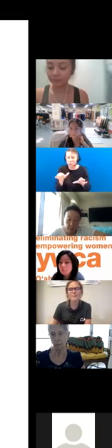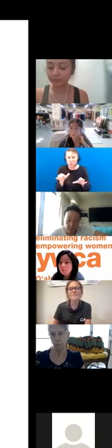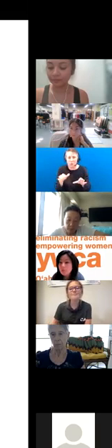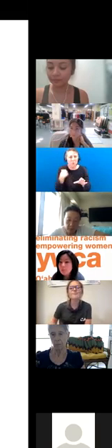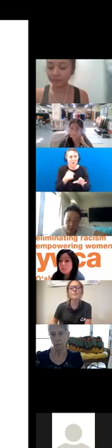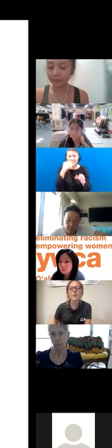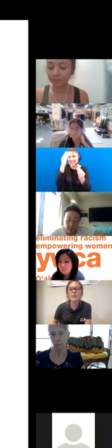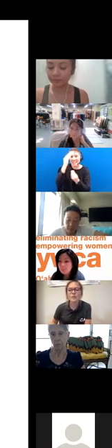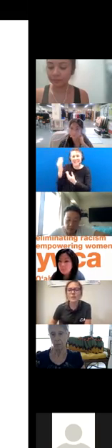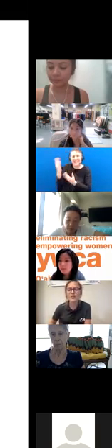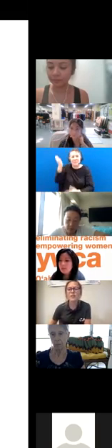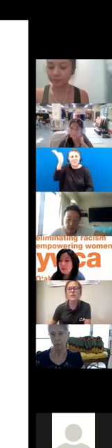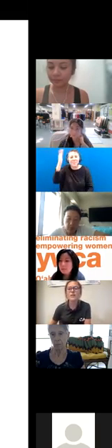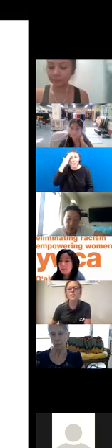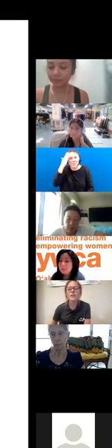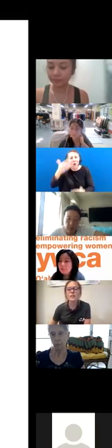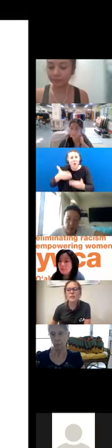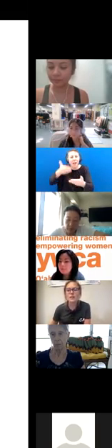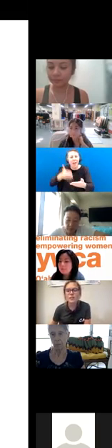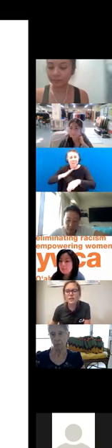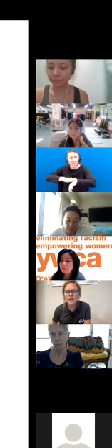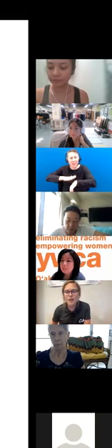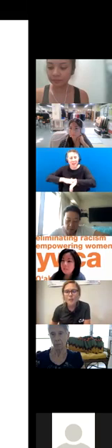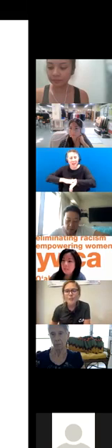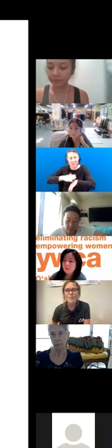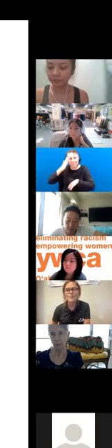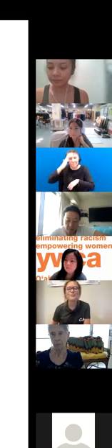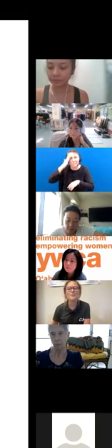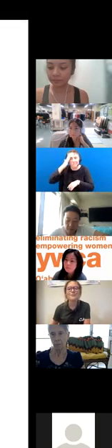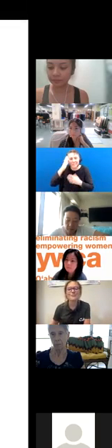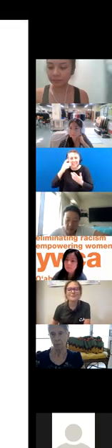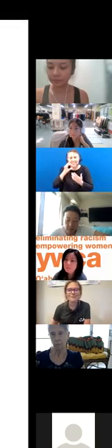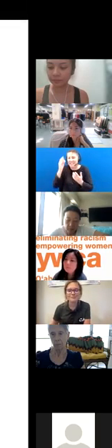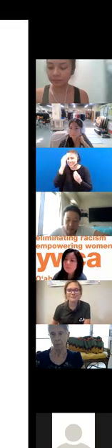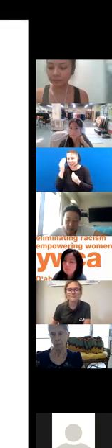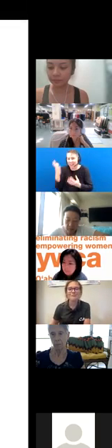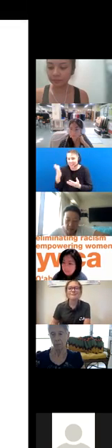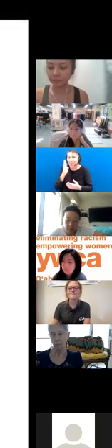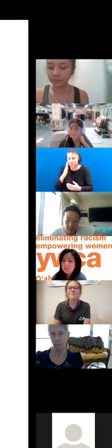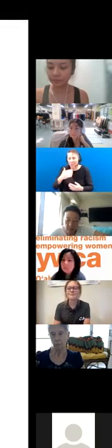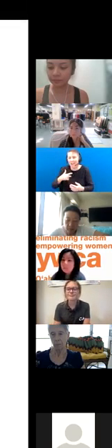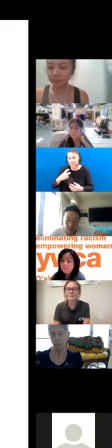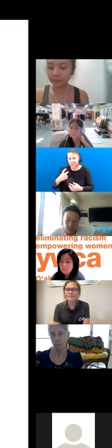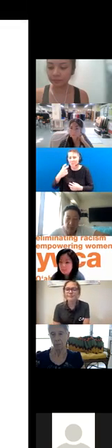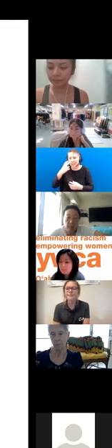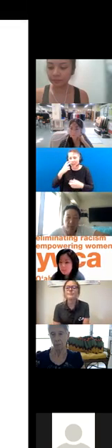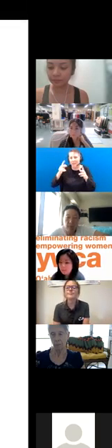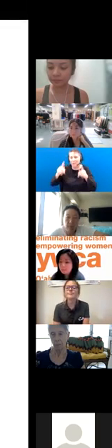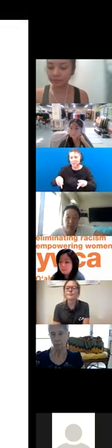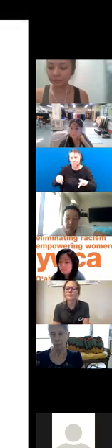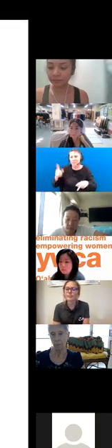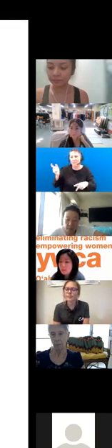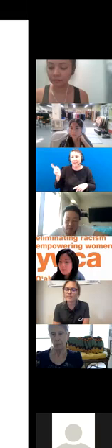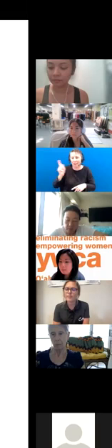presenter know ahead of time, that we were going to have a blind client